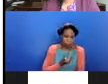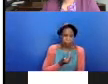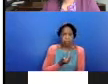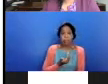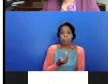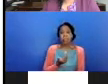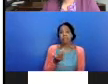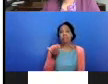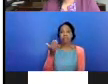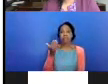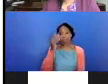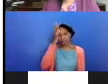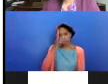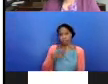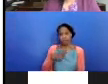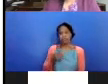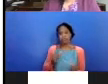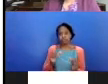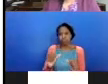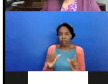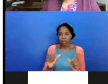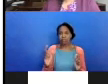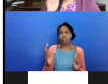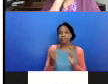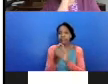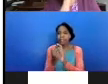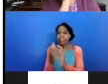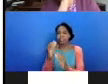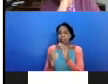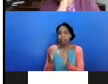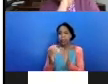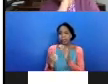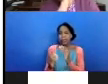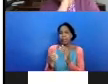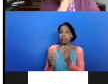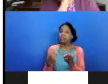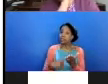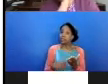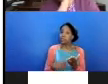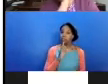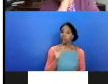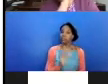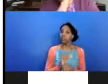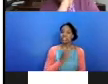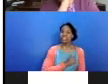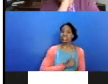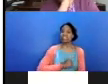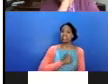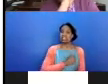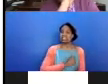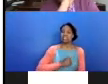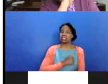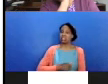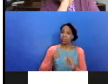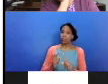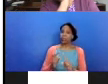sometimes they were sincere, sometimes they weren't, but in some ways we couldn't tell the difference. So basically any time the guy was trying